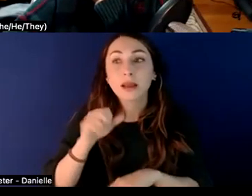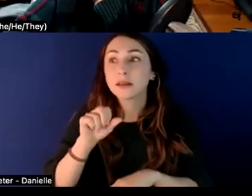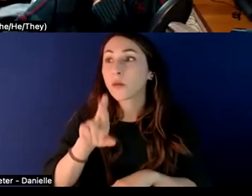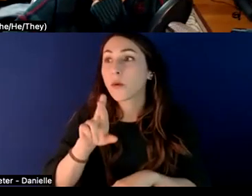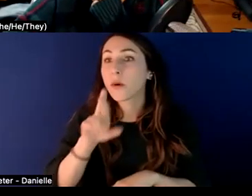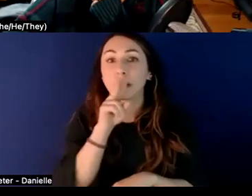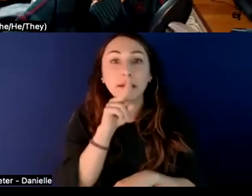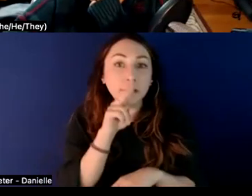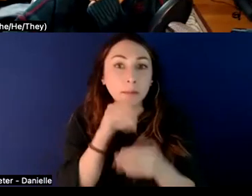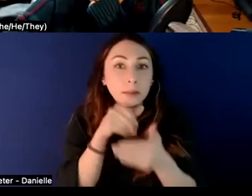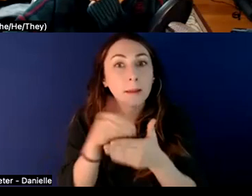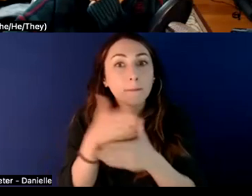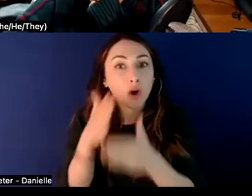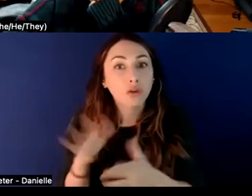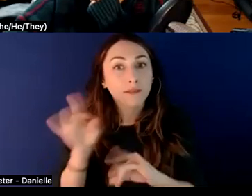life?